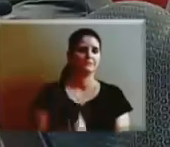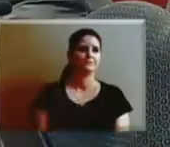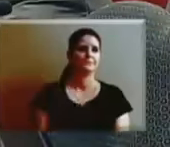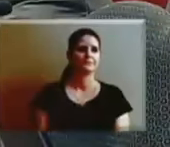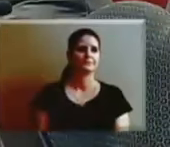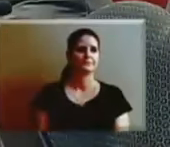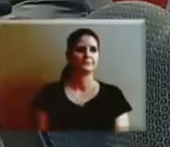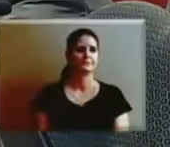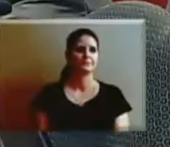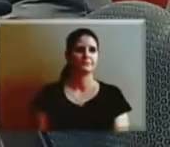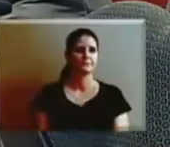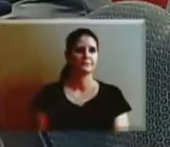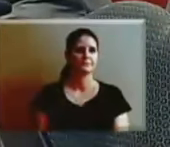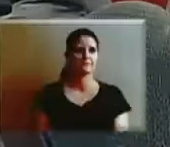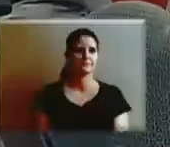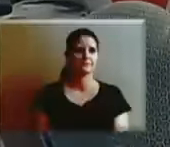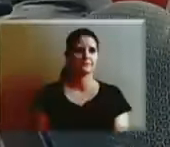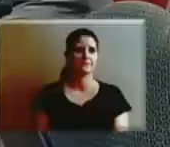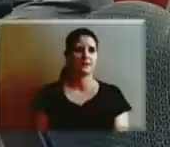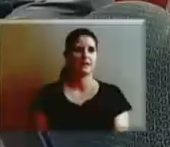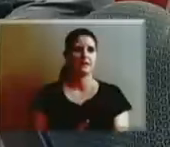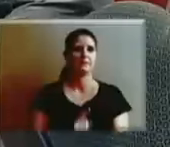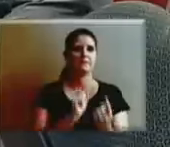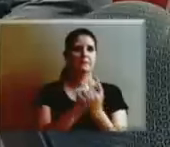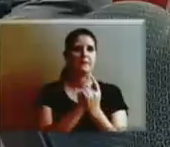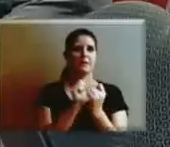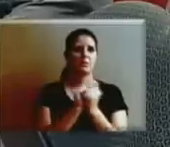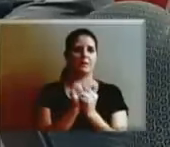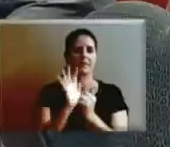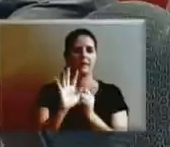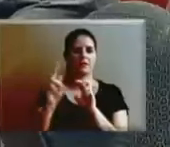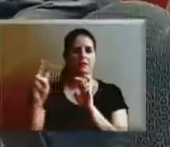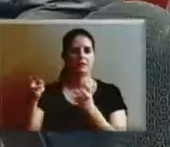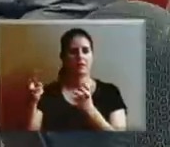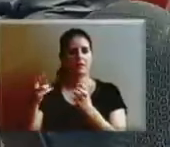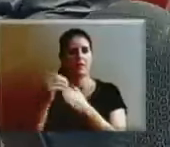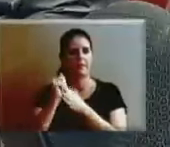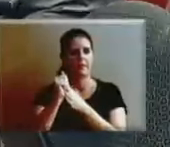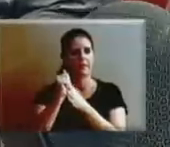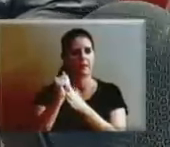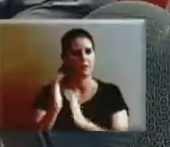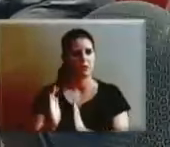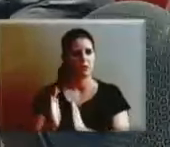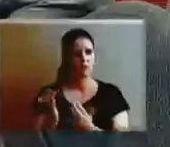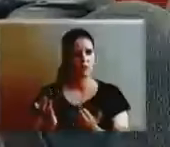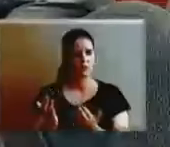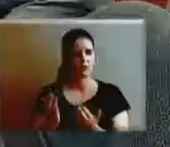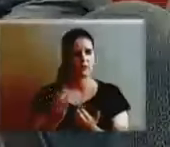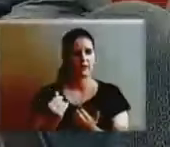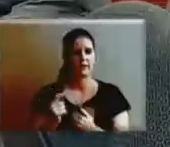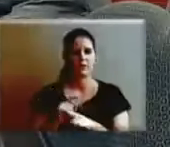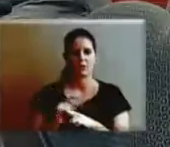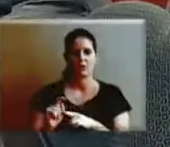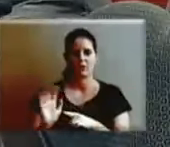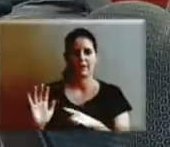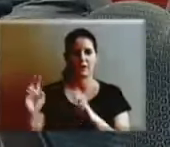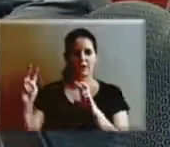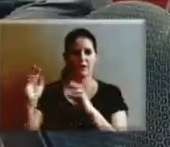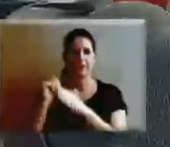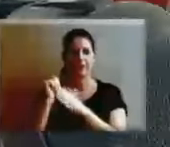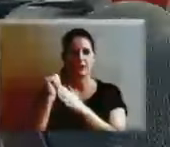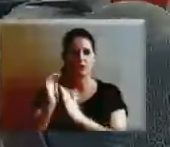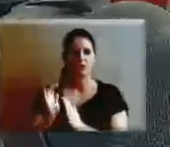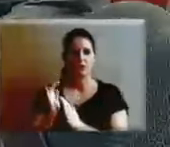I met with their quote leader about a month ago. And then I called their leader today, and so,